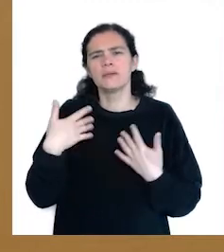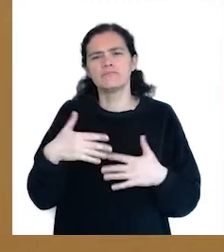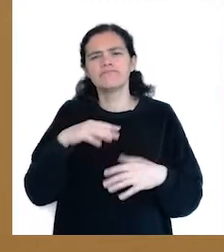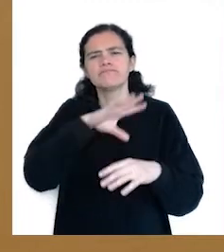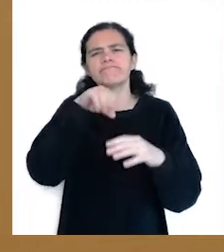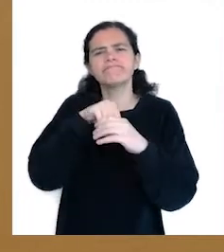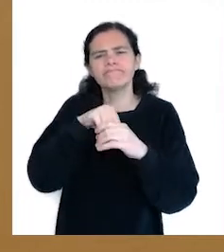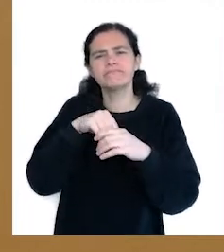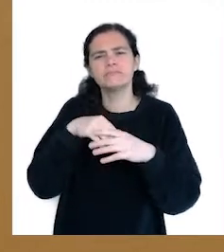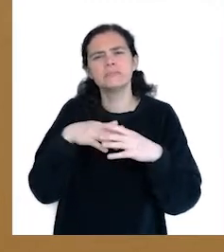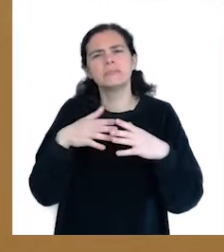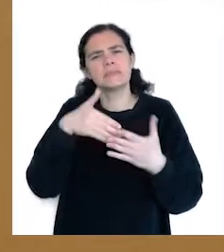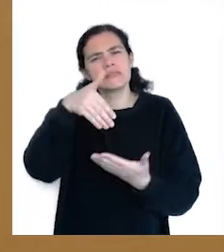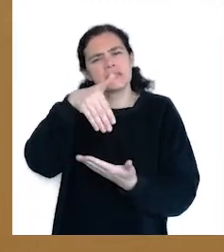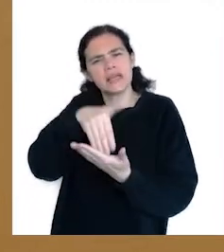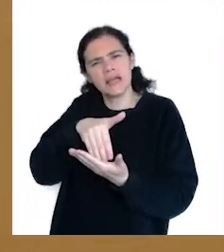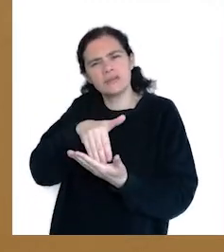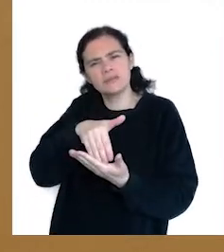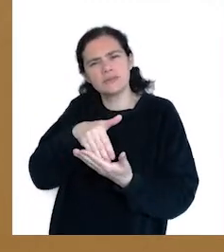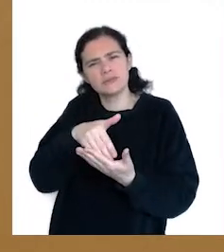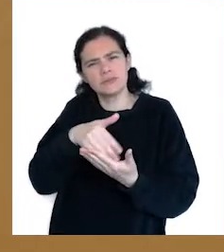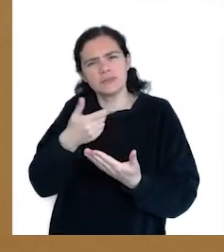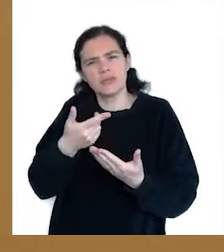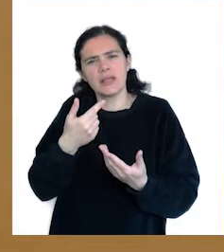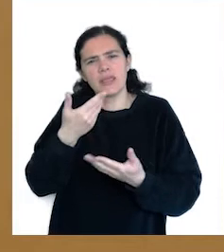are a huge part of Serralves'